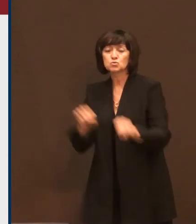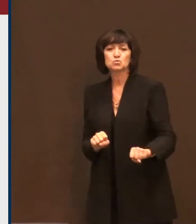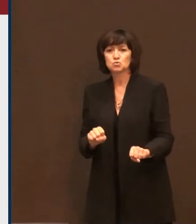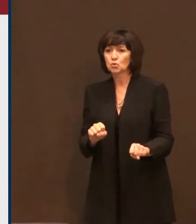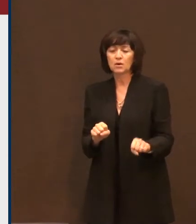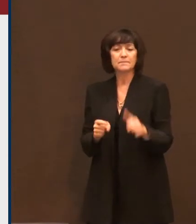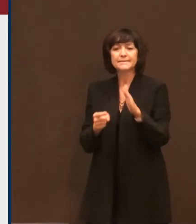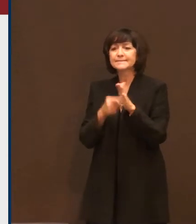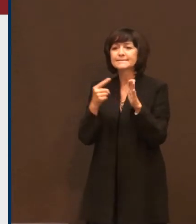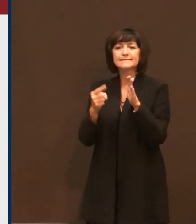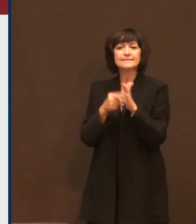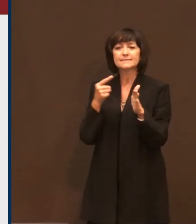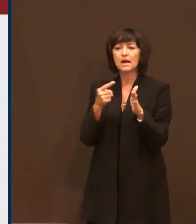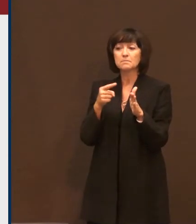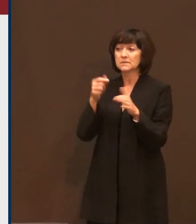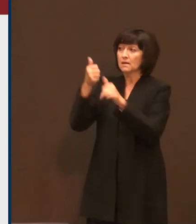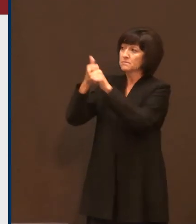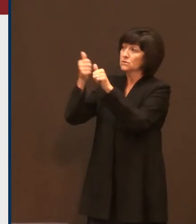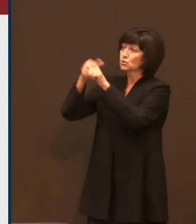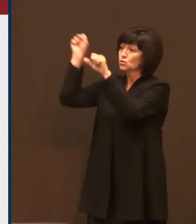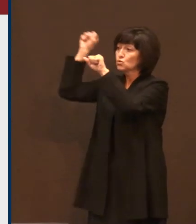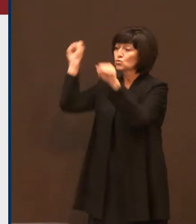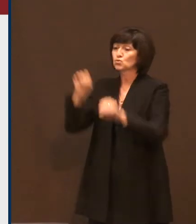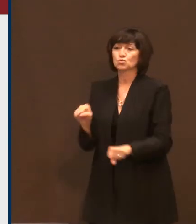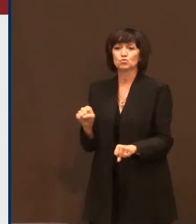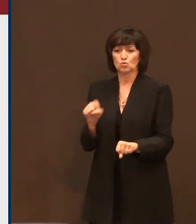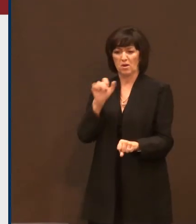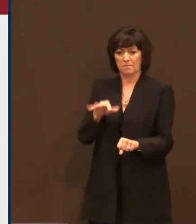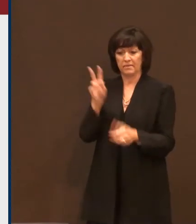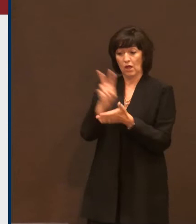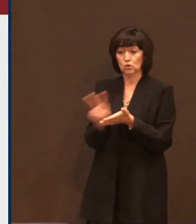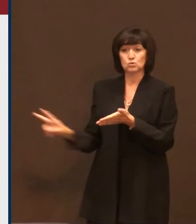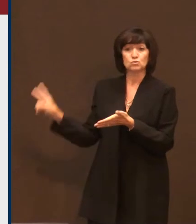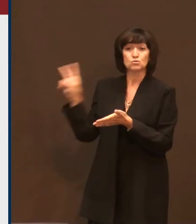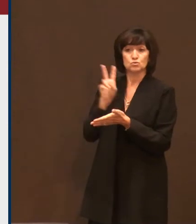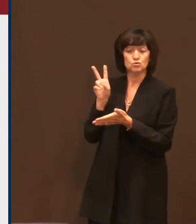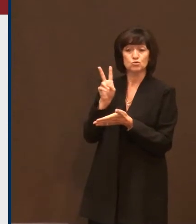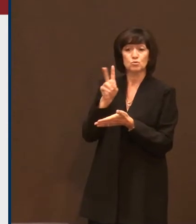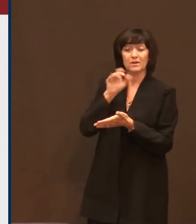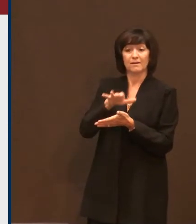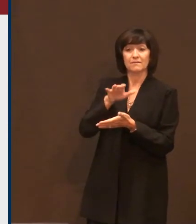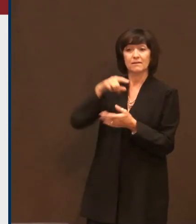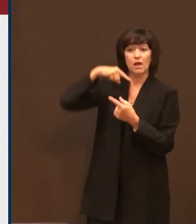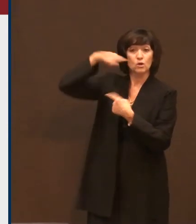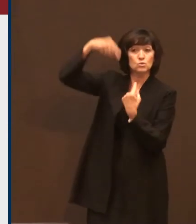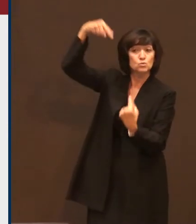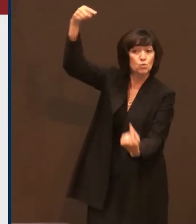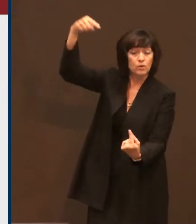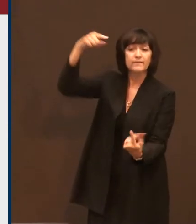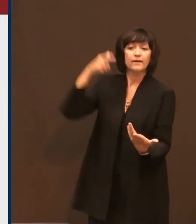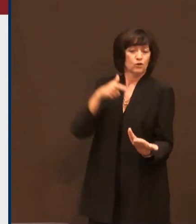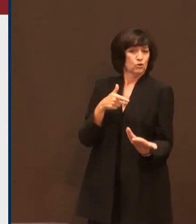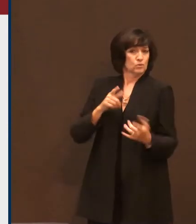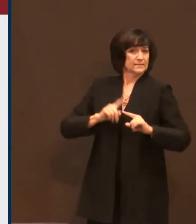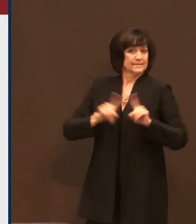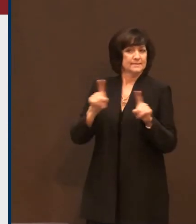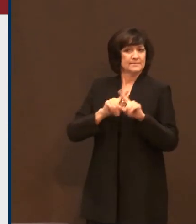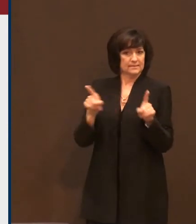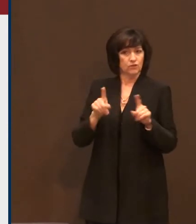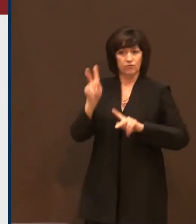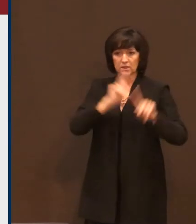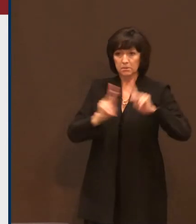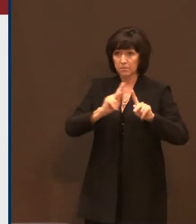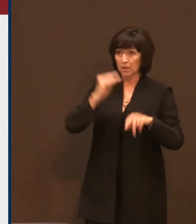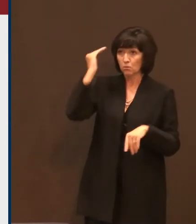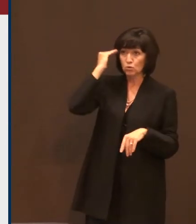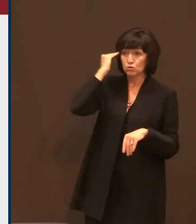sometimes. It could be that tropical system that we had 2 weeks ago, or tornadoes like we saw in Laurel last week. So, resiliency starts at